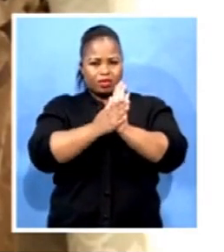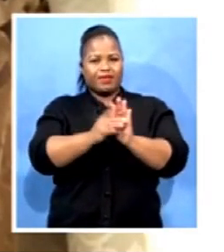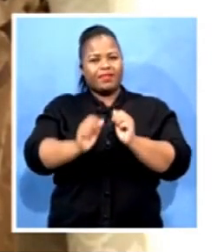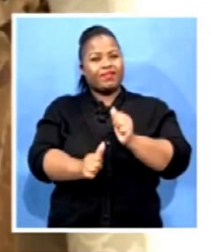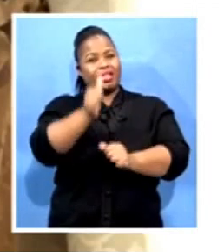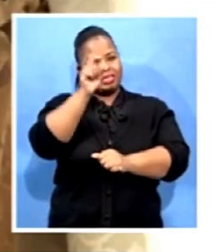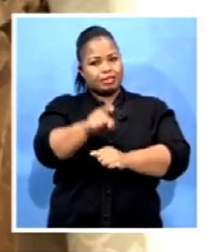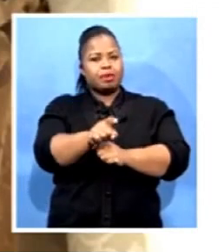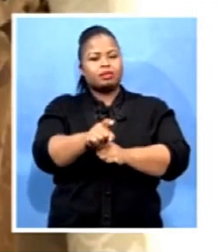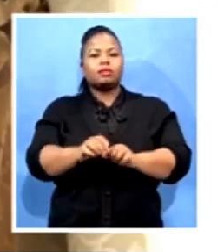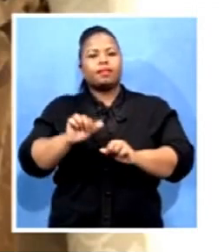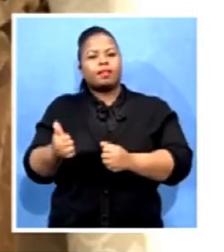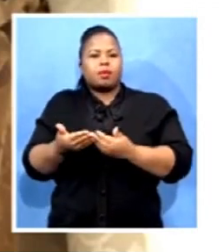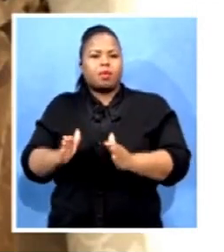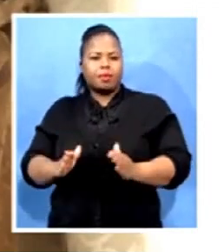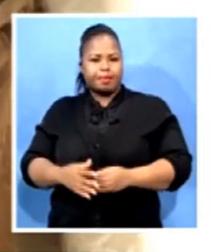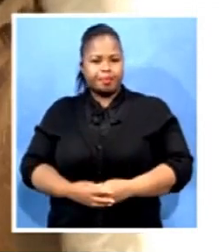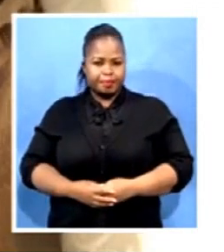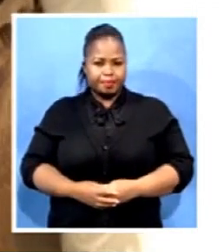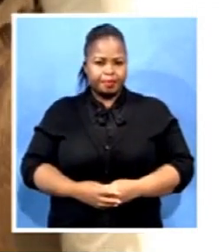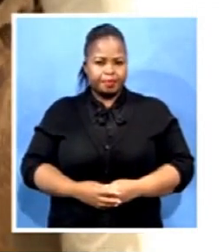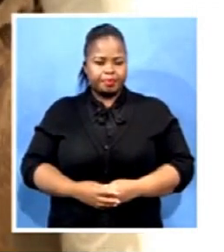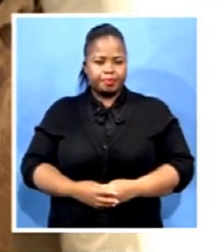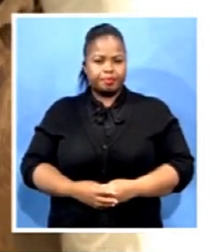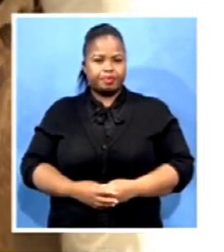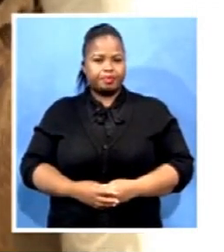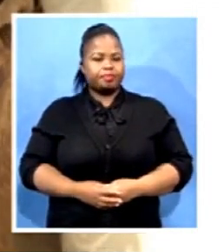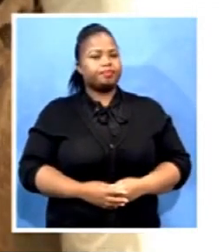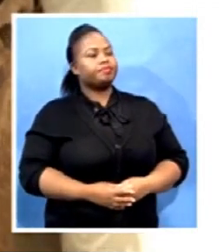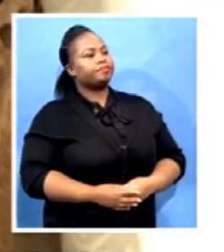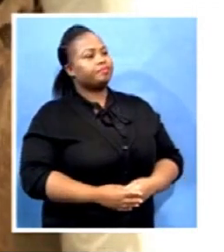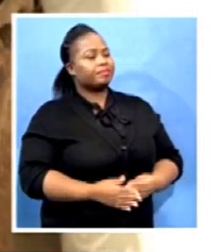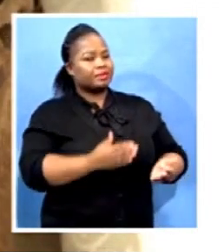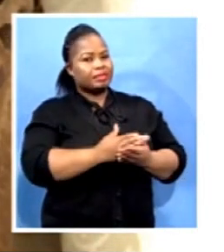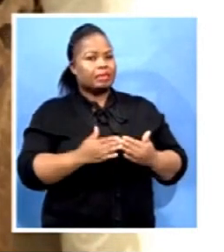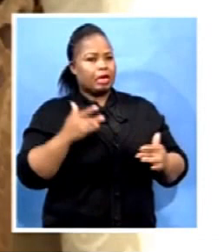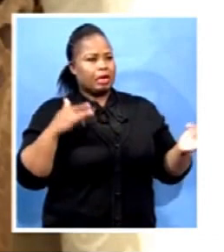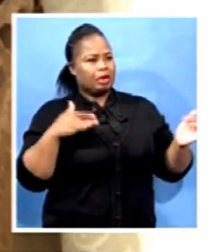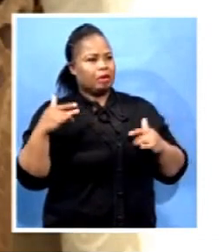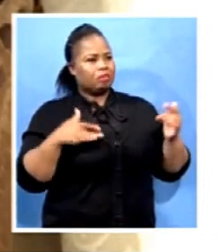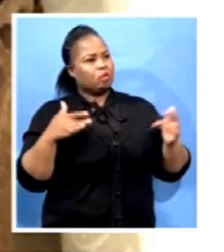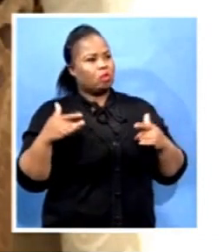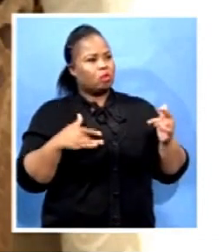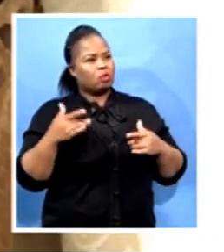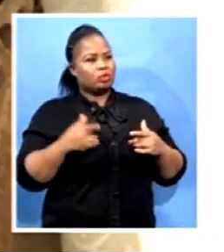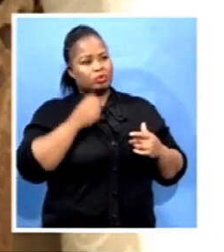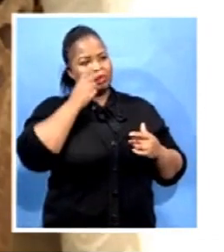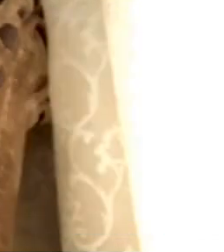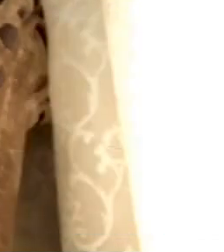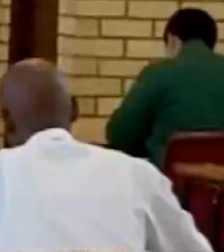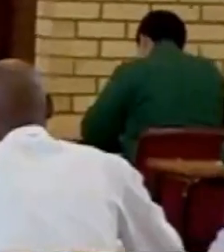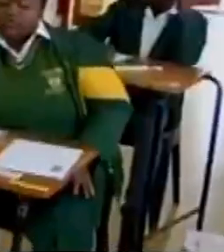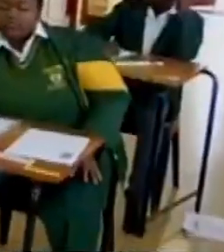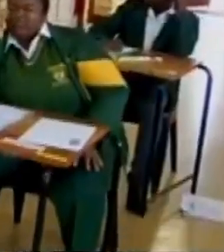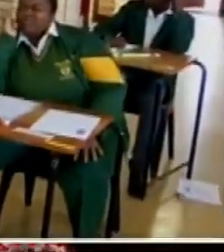were. There's some disturbing, concerning numbers being thrown at us in terms of infrastructure in